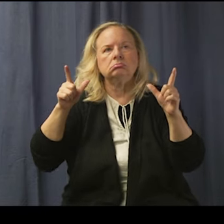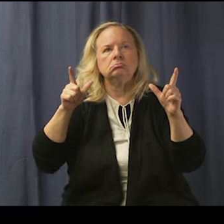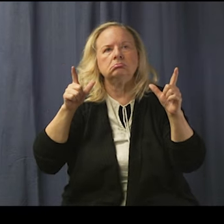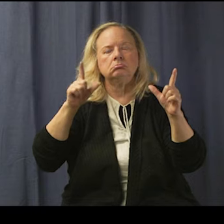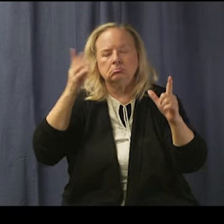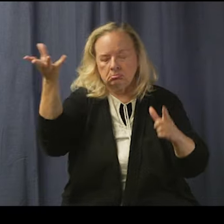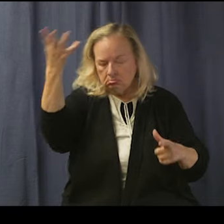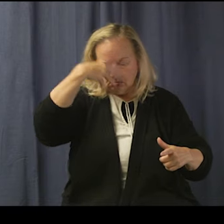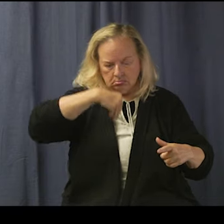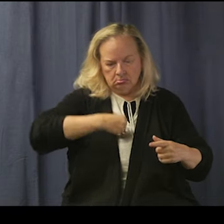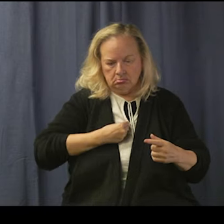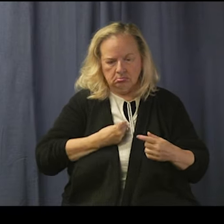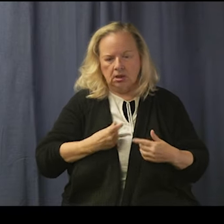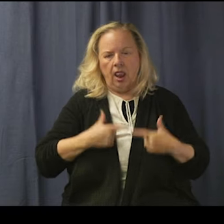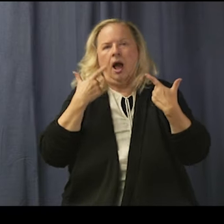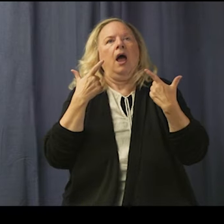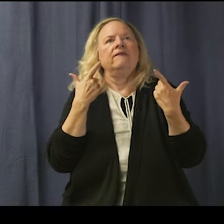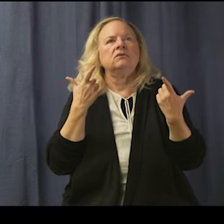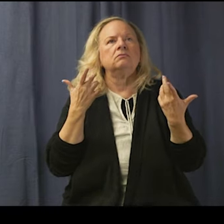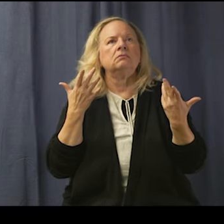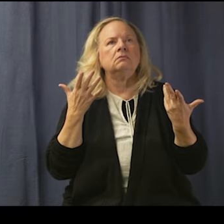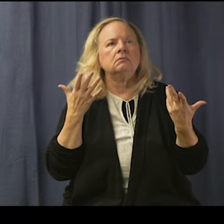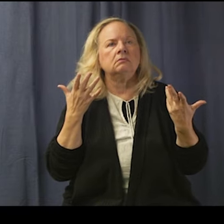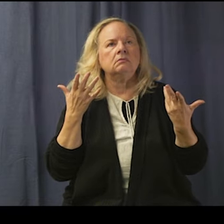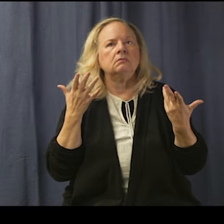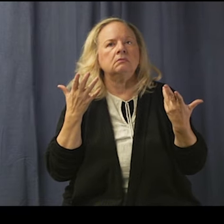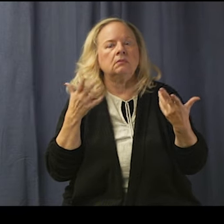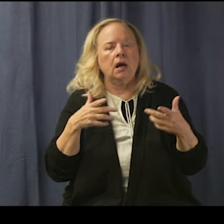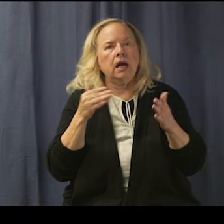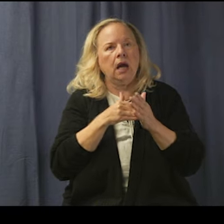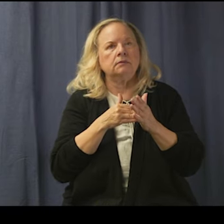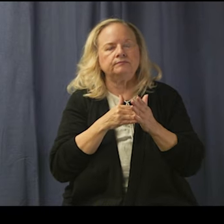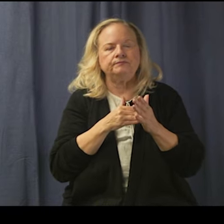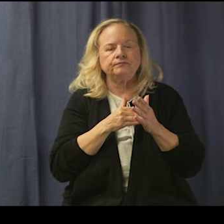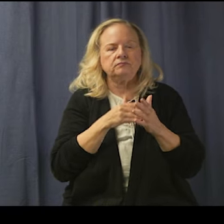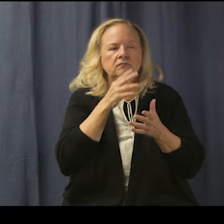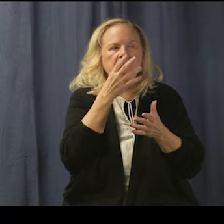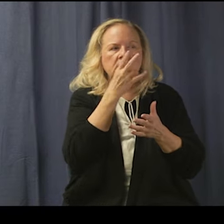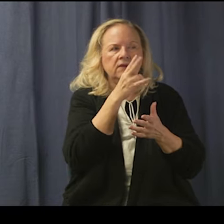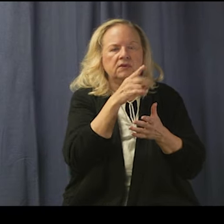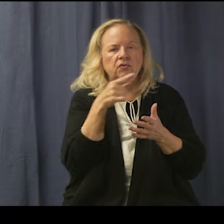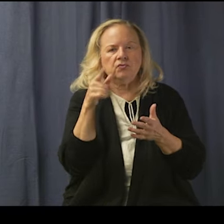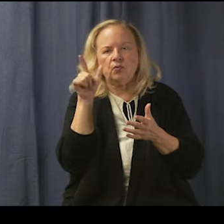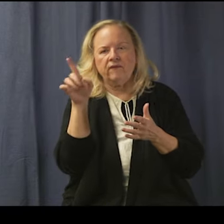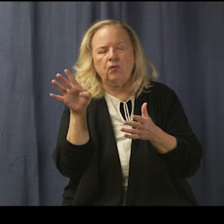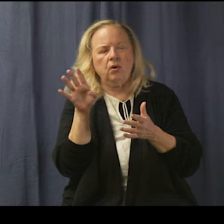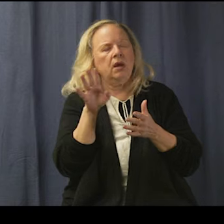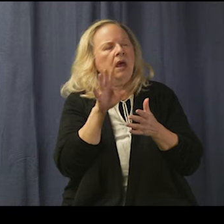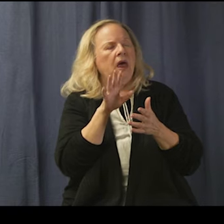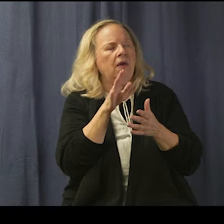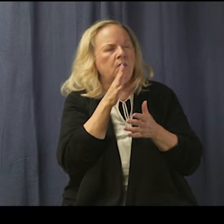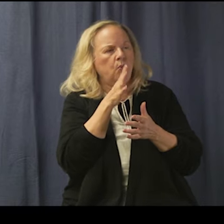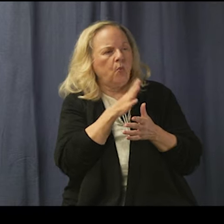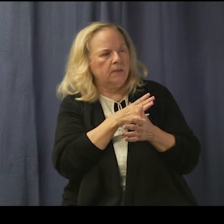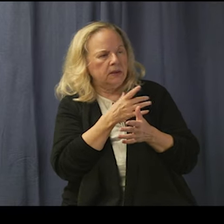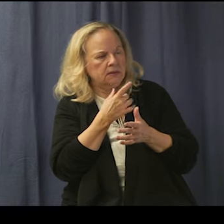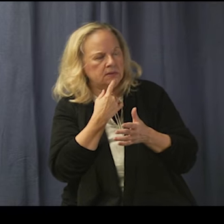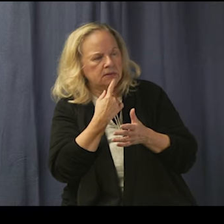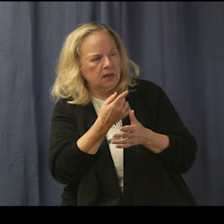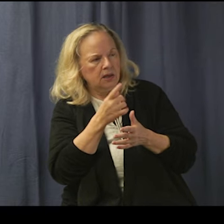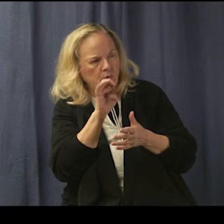again, and he revived. Now look at 1 Kings 17:24. And the woman said